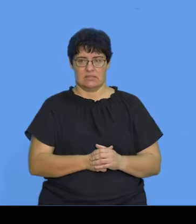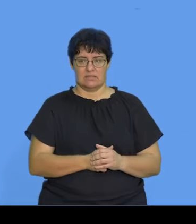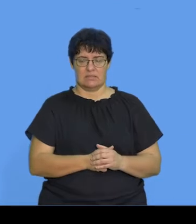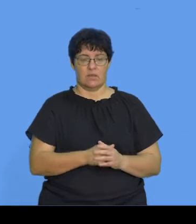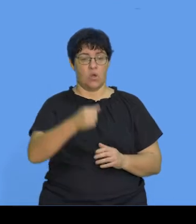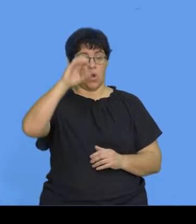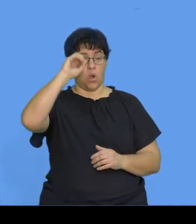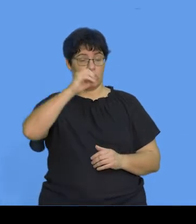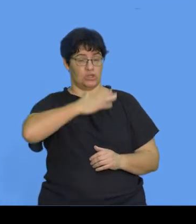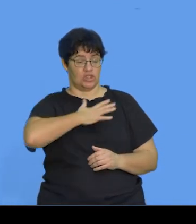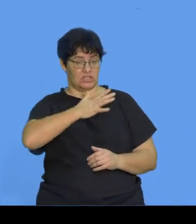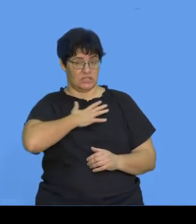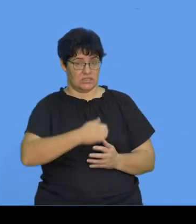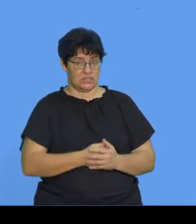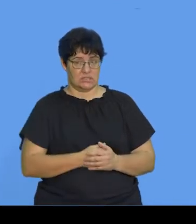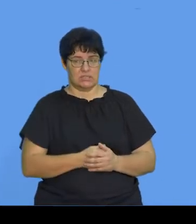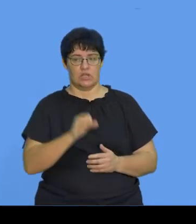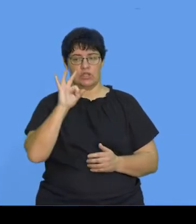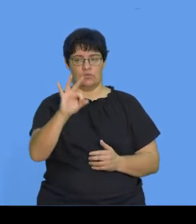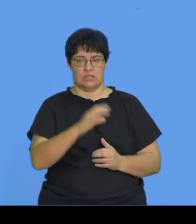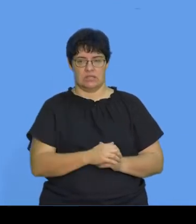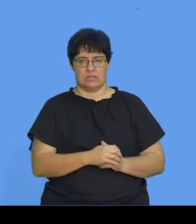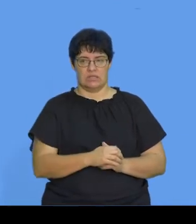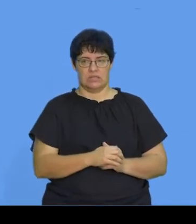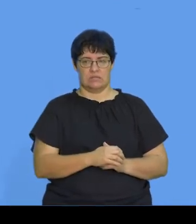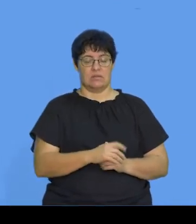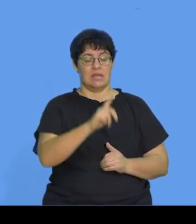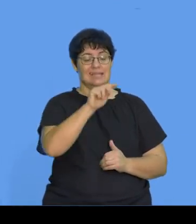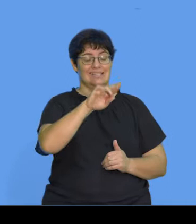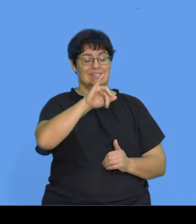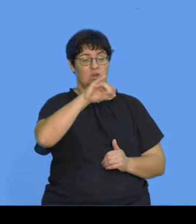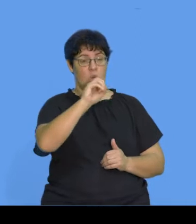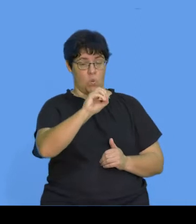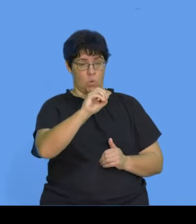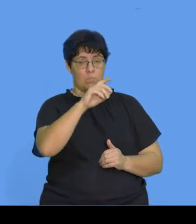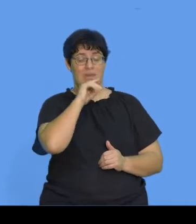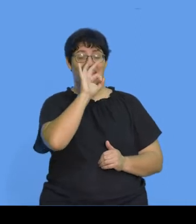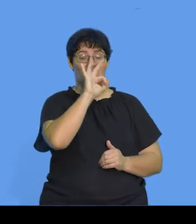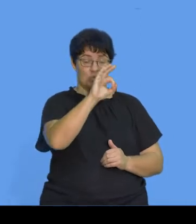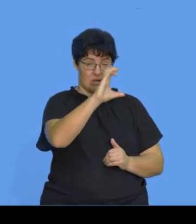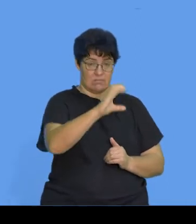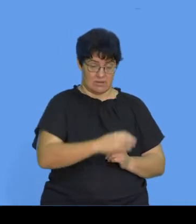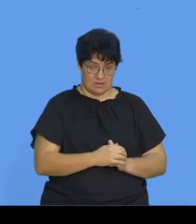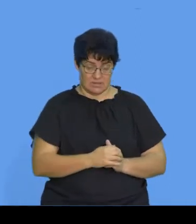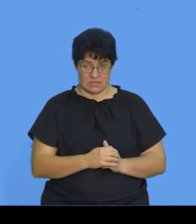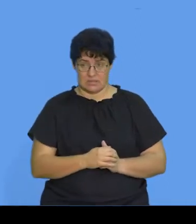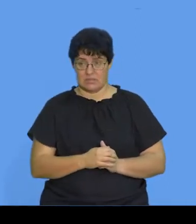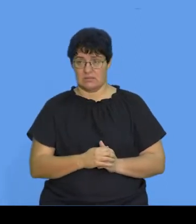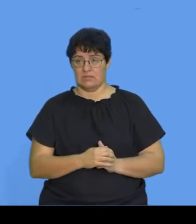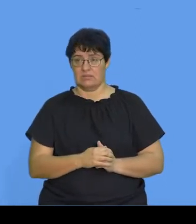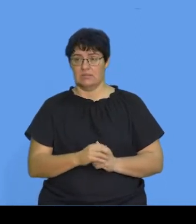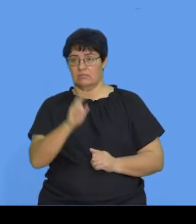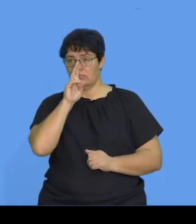many oxygens would I have? There we go, 3. So triose means 3